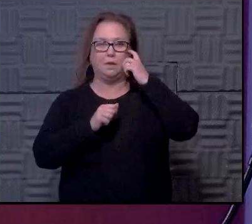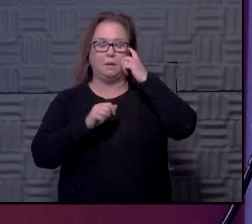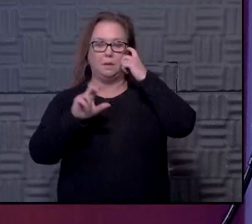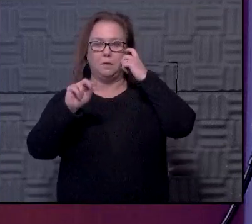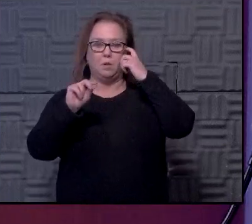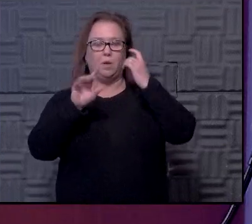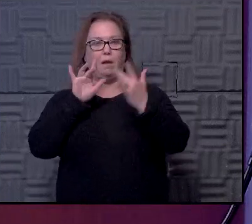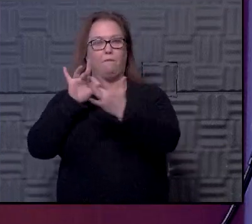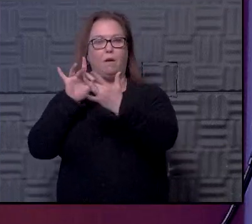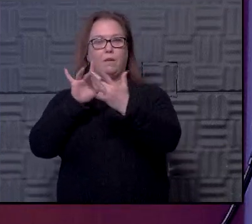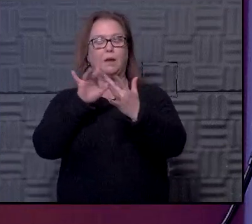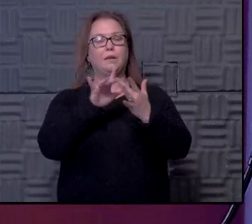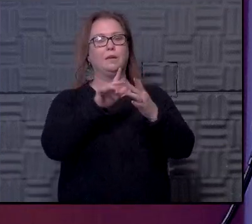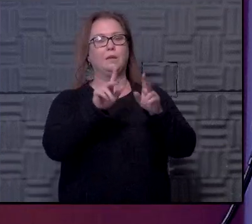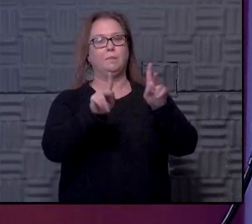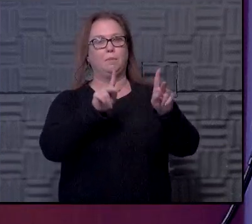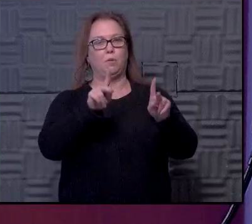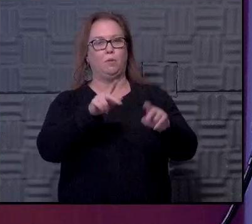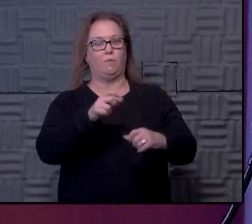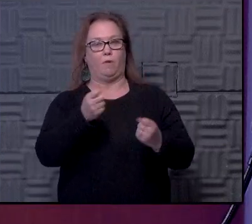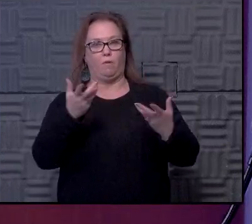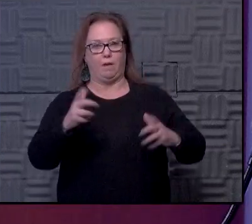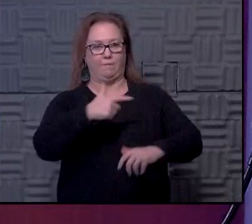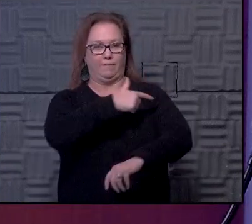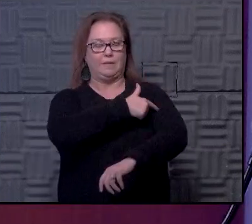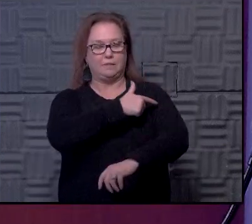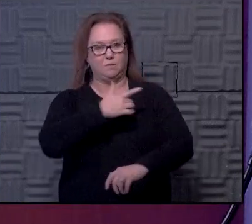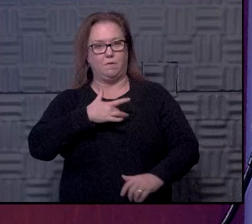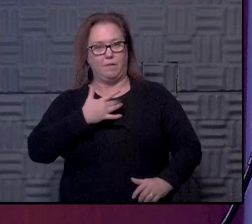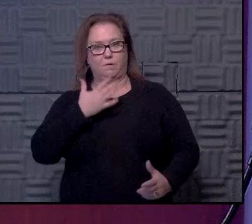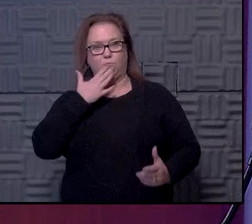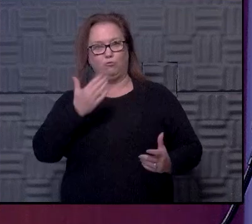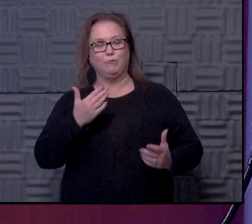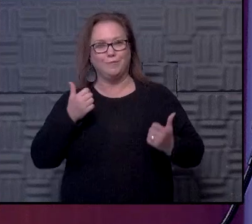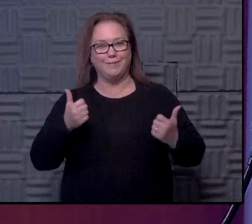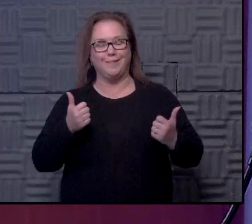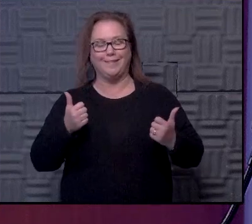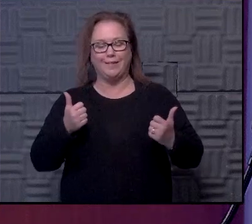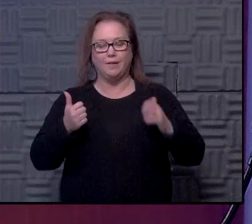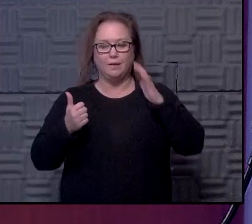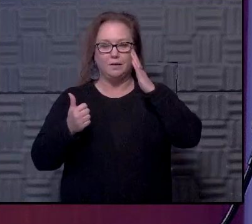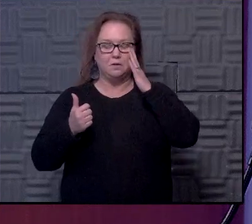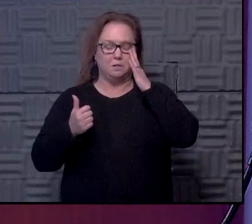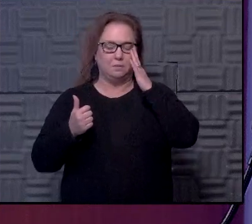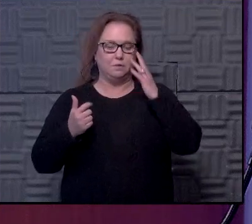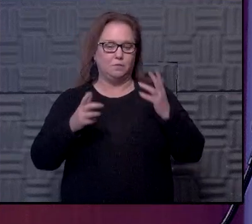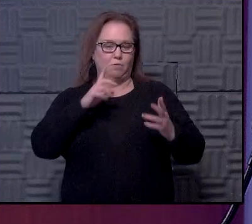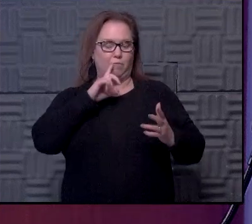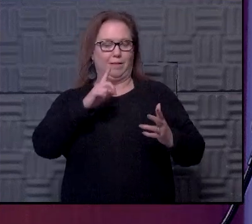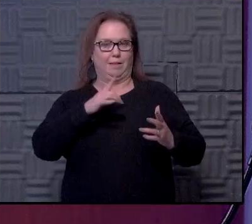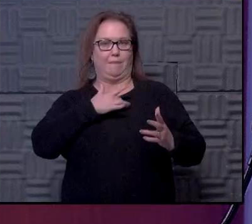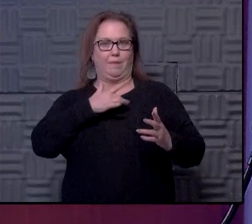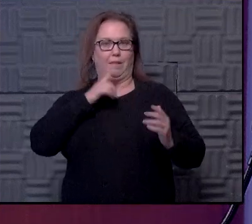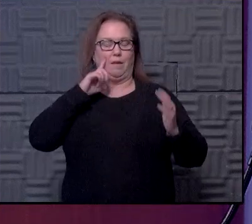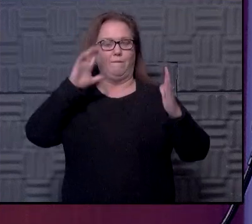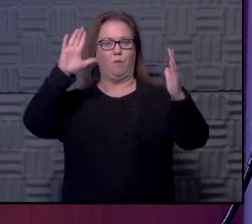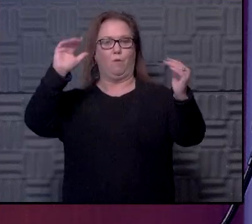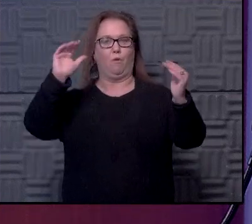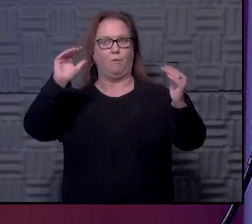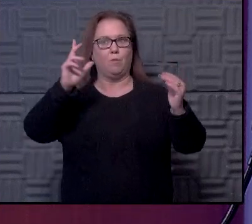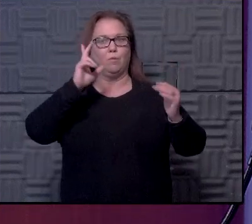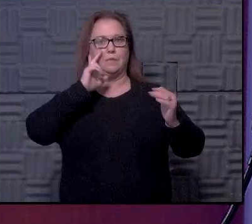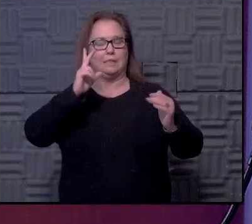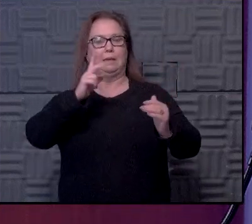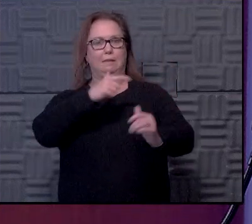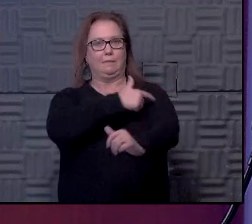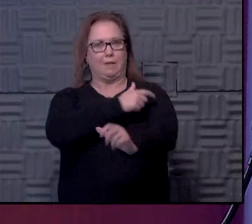contacted a few folks that have had the vaccine, and they're feeling good. So I think that's really really more of that ray of hope that we're seeing,